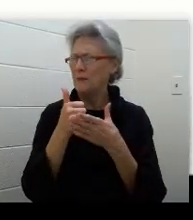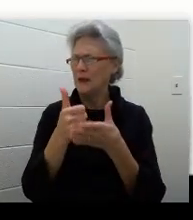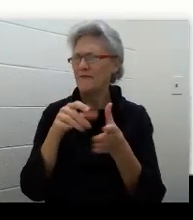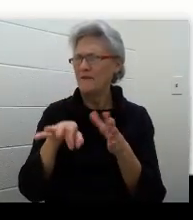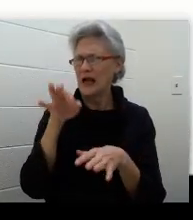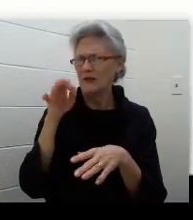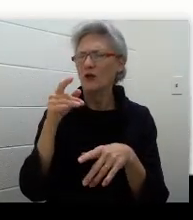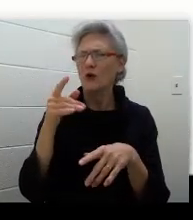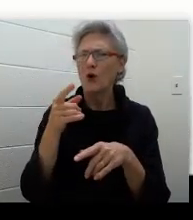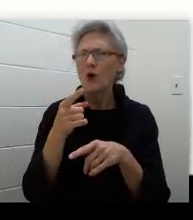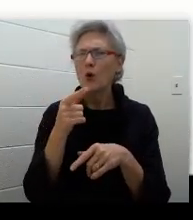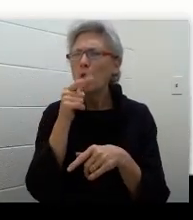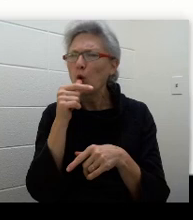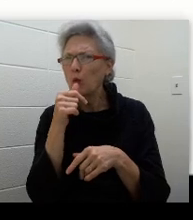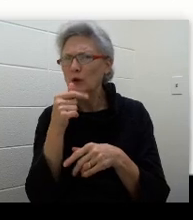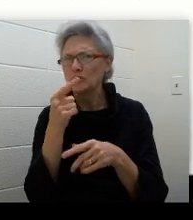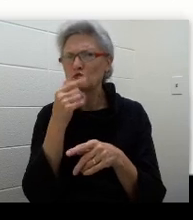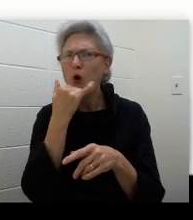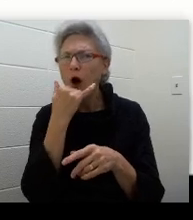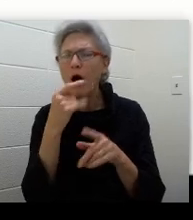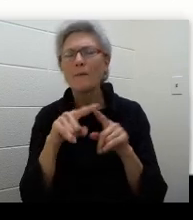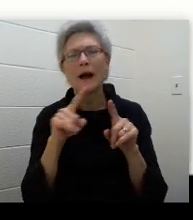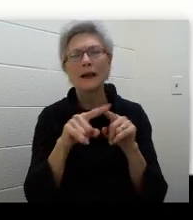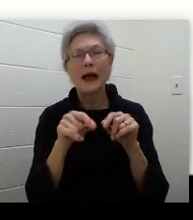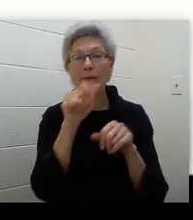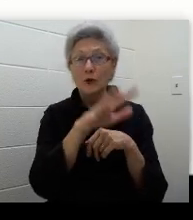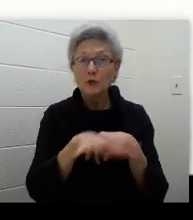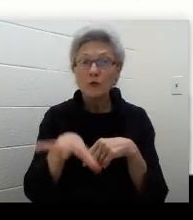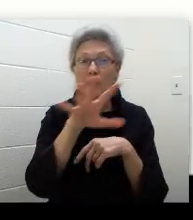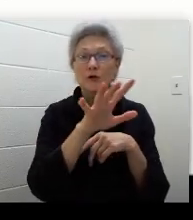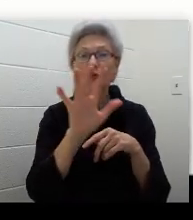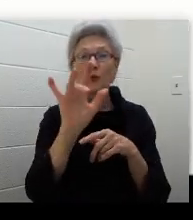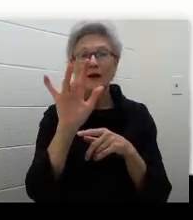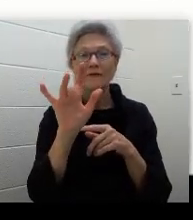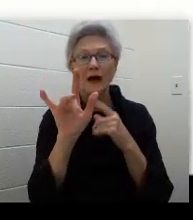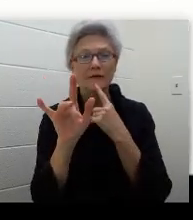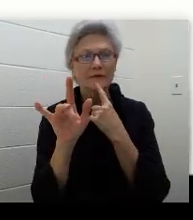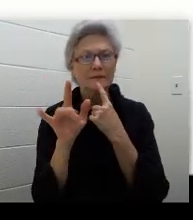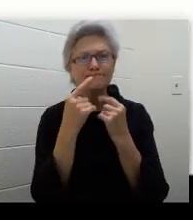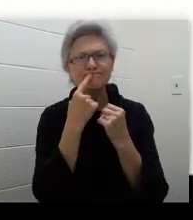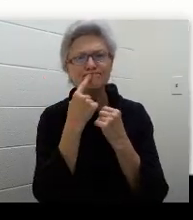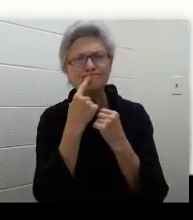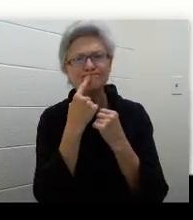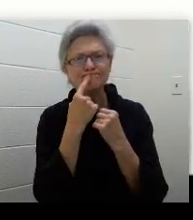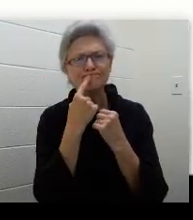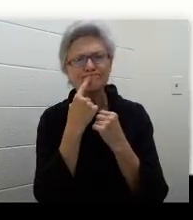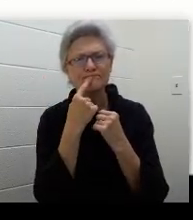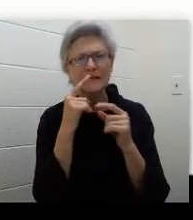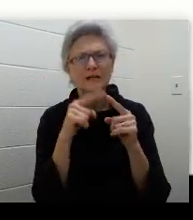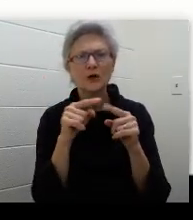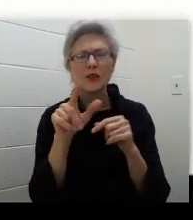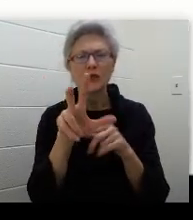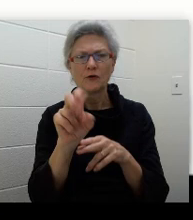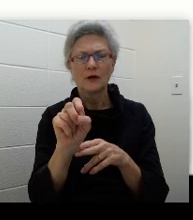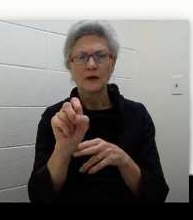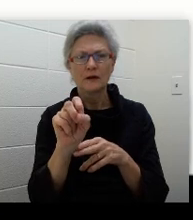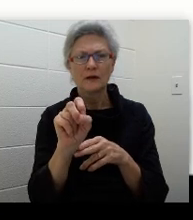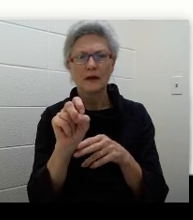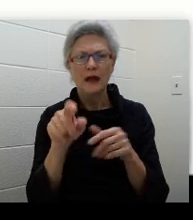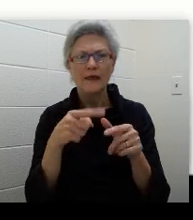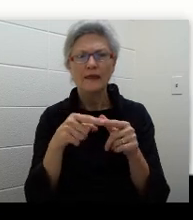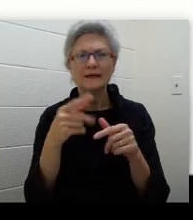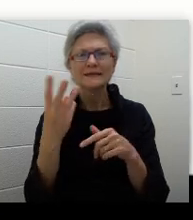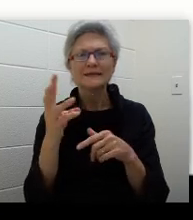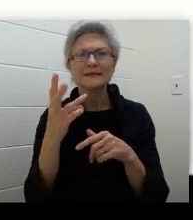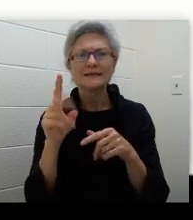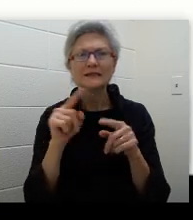both on the right track. So I'm going to round 25, there we go. I'm going to round 25 to 30, and